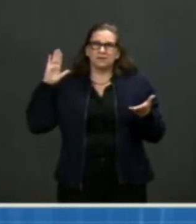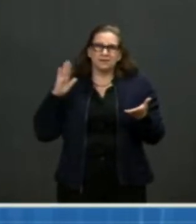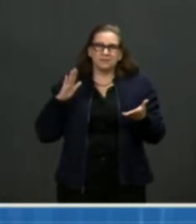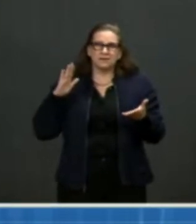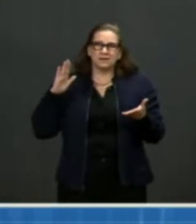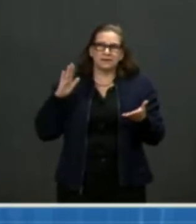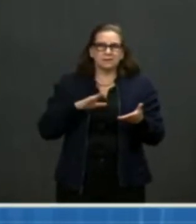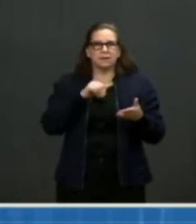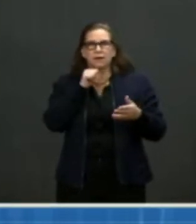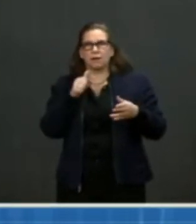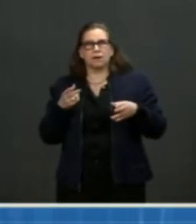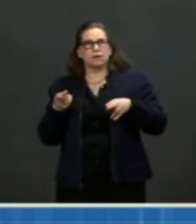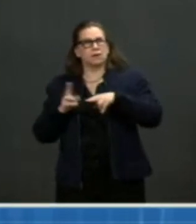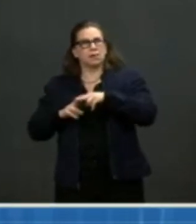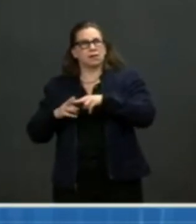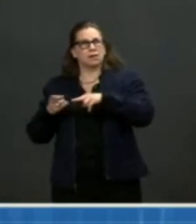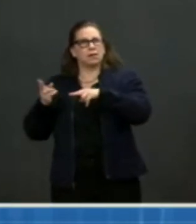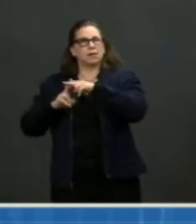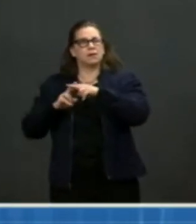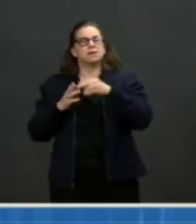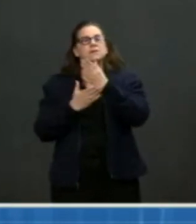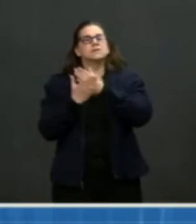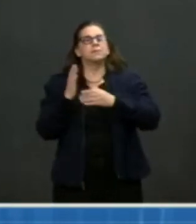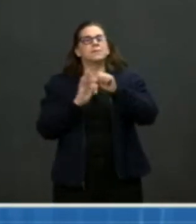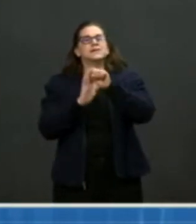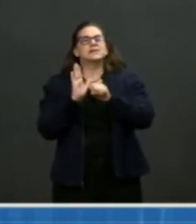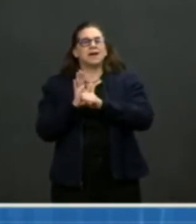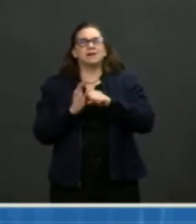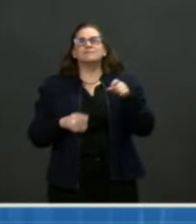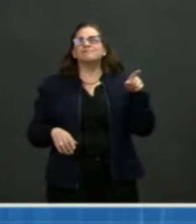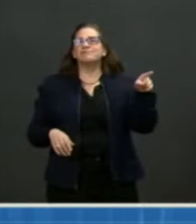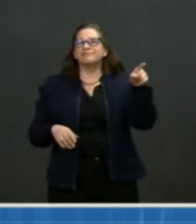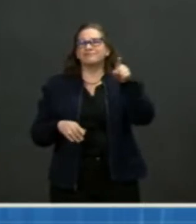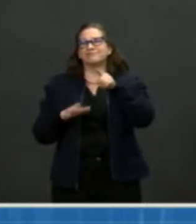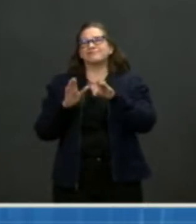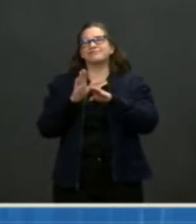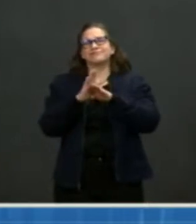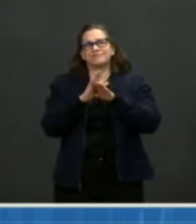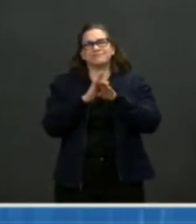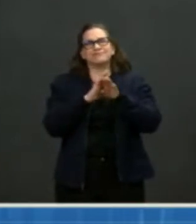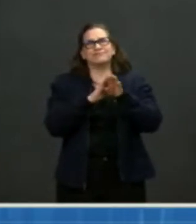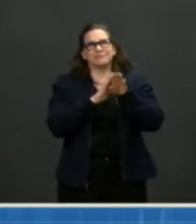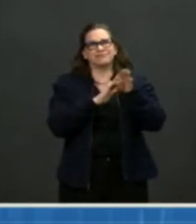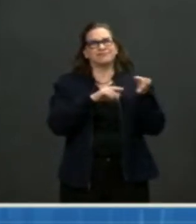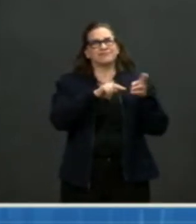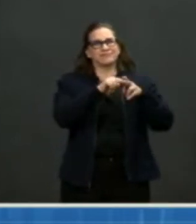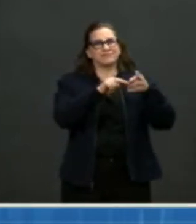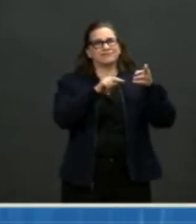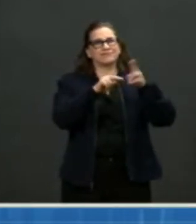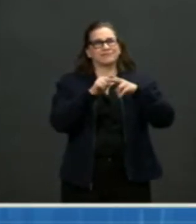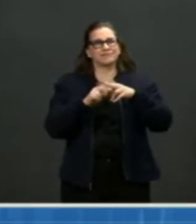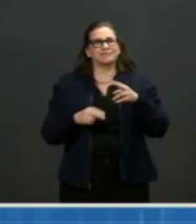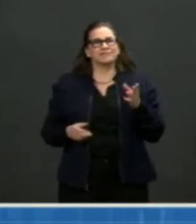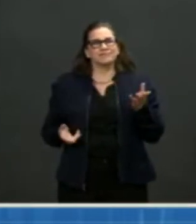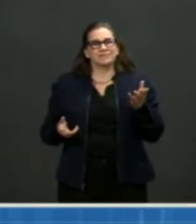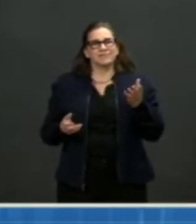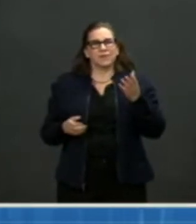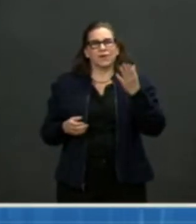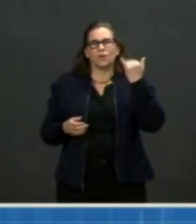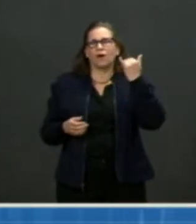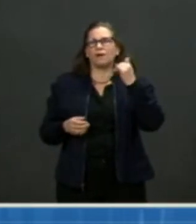their COVID-19 cases attributed to variants. The newly identified variant